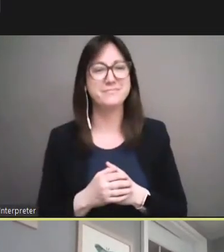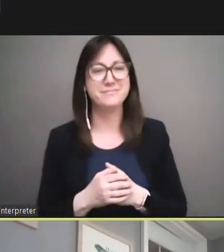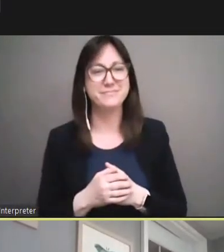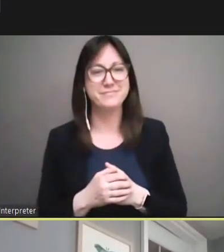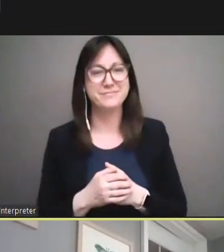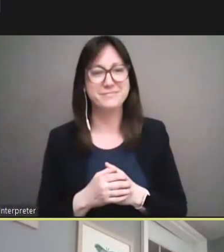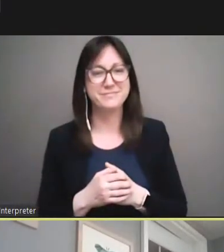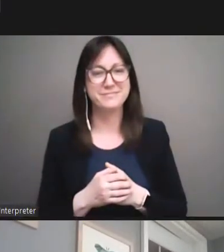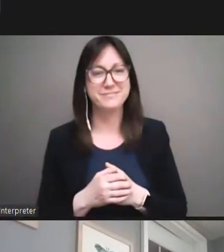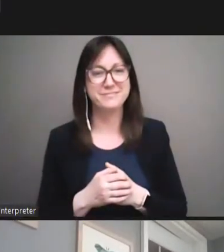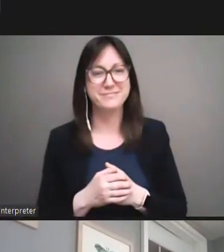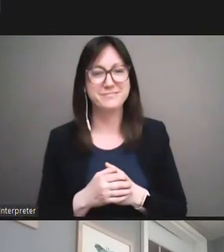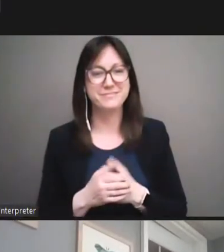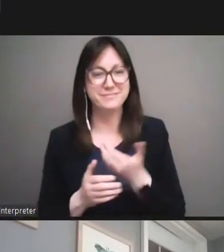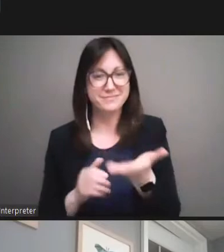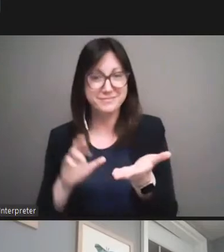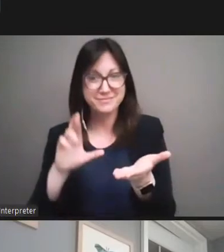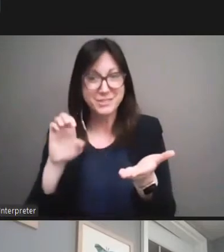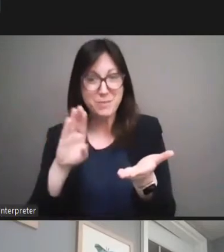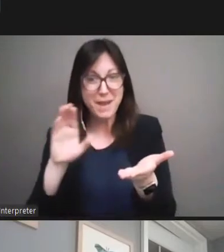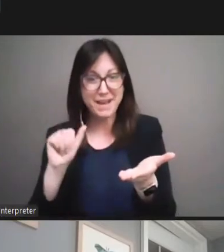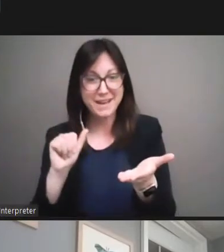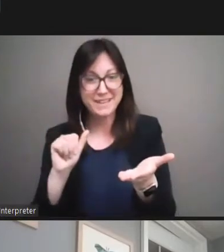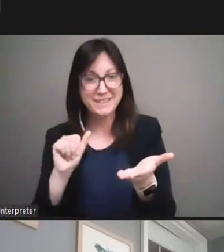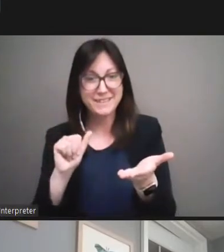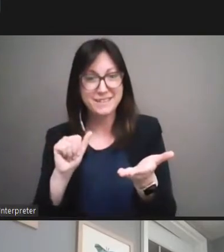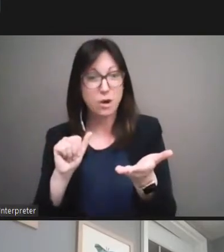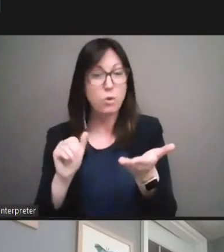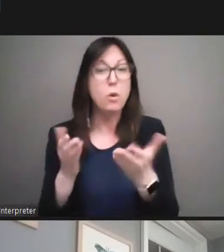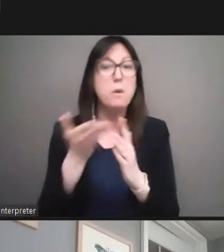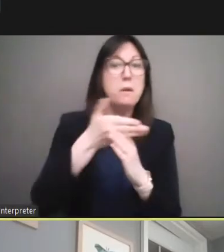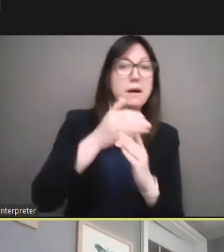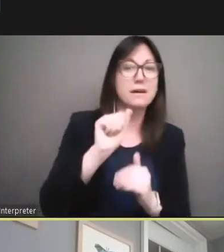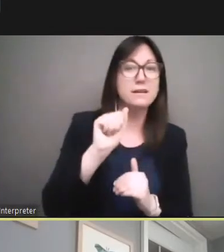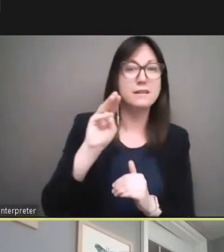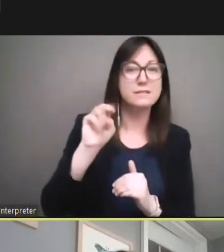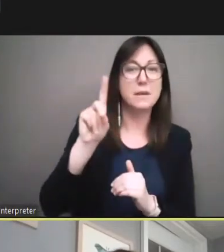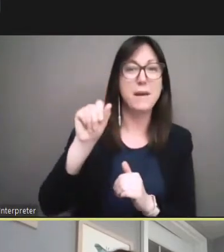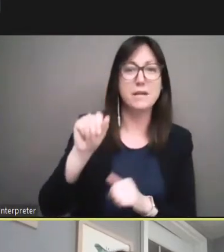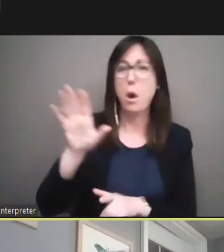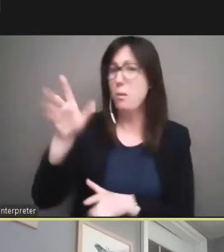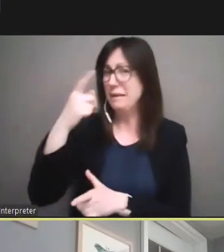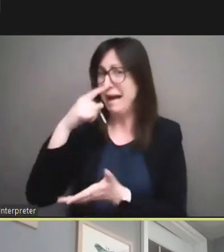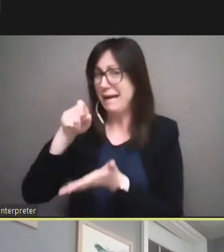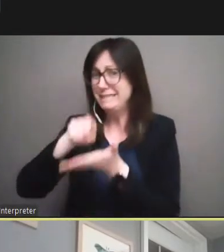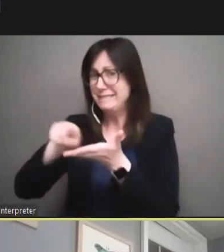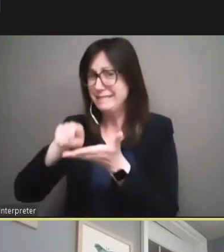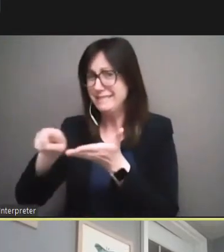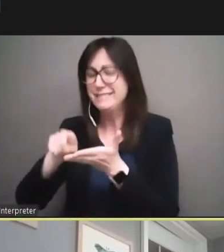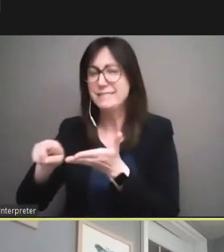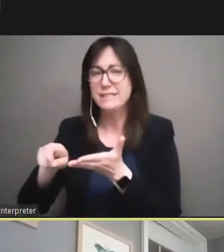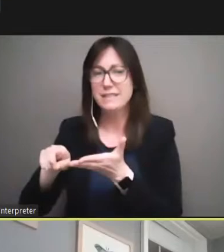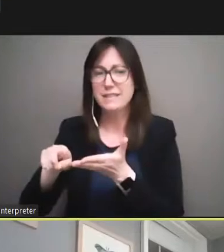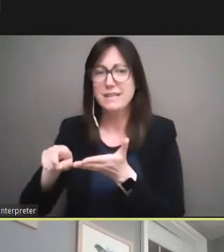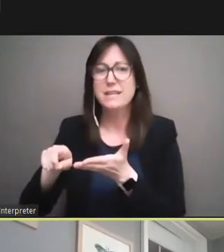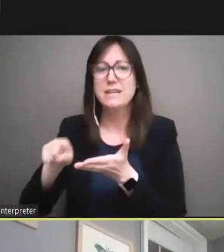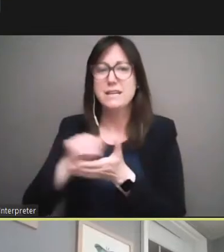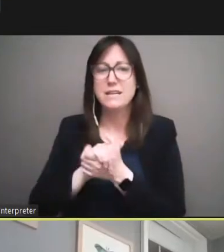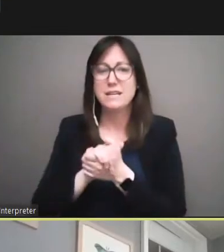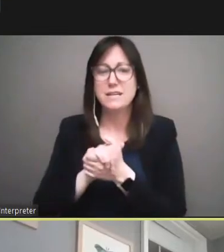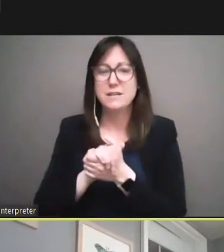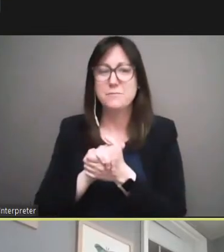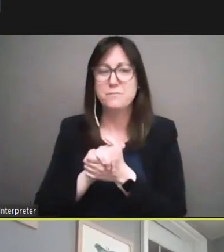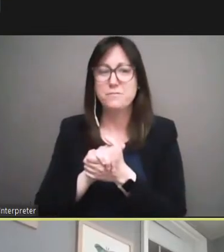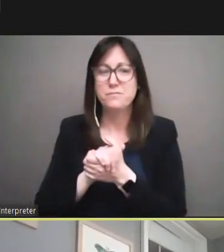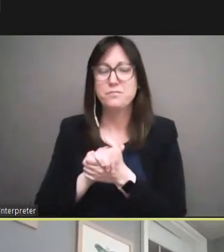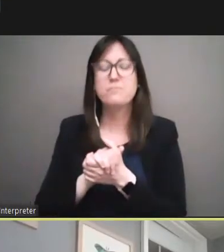I'm so sorry. No, go ahead. What were you going to say? No, it just made me, I wrote something down, and it's, so